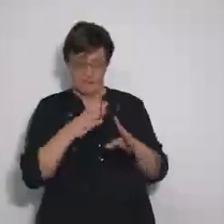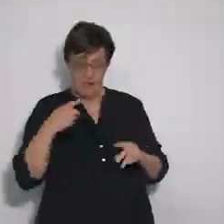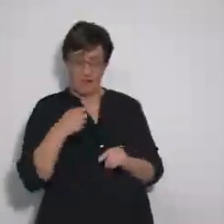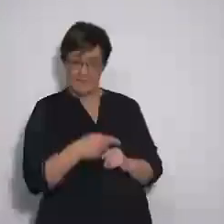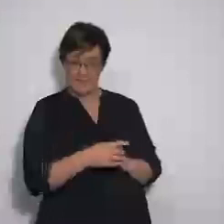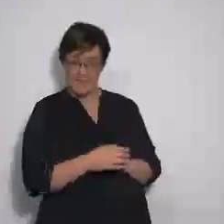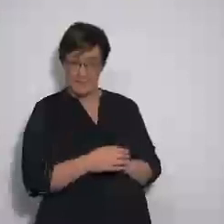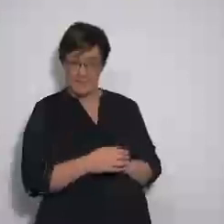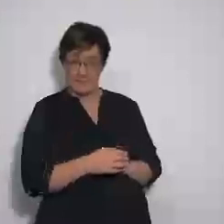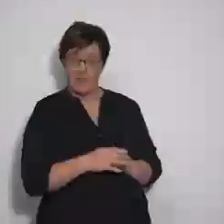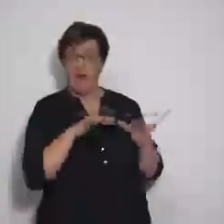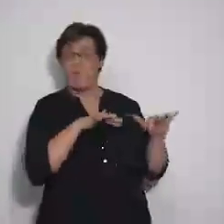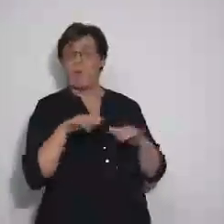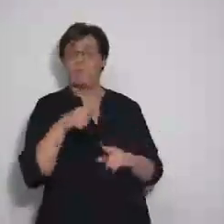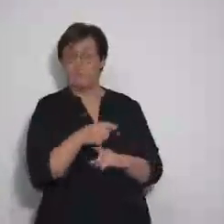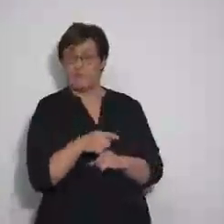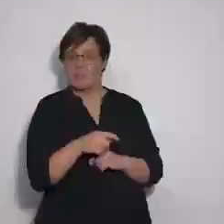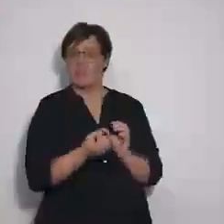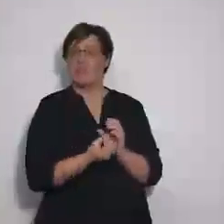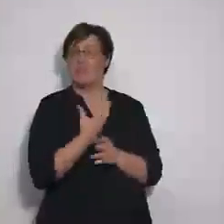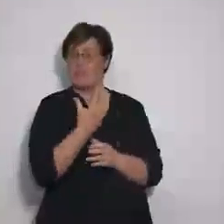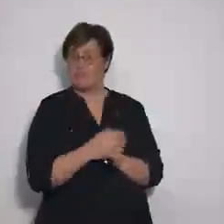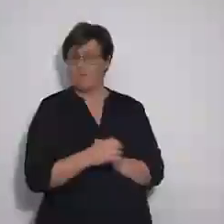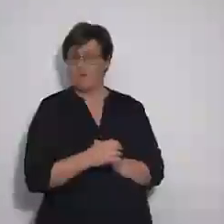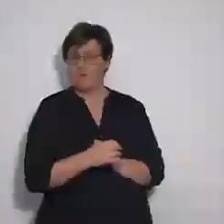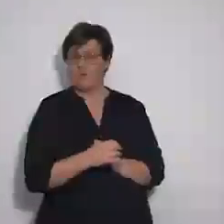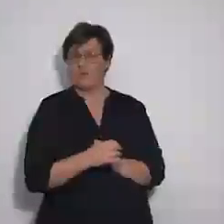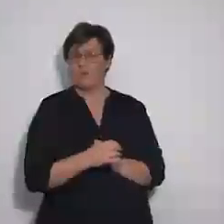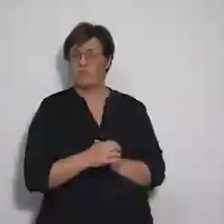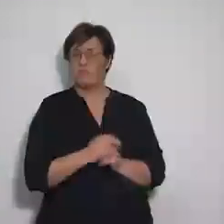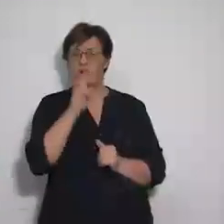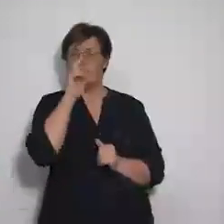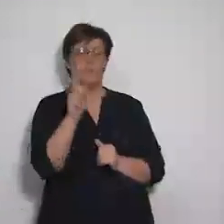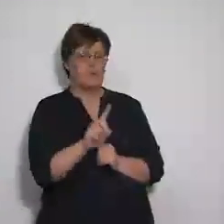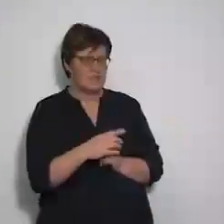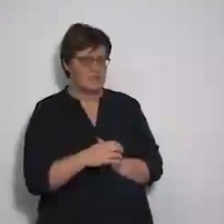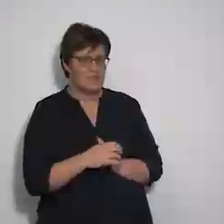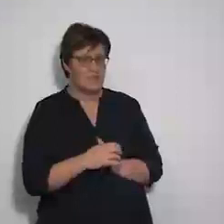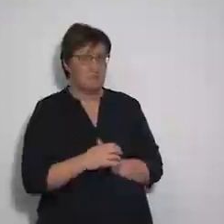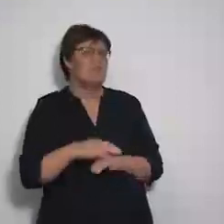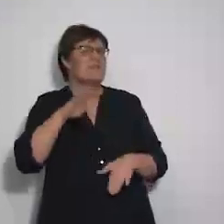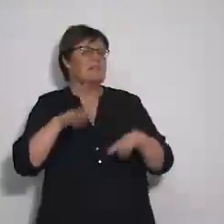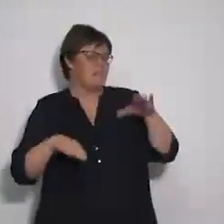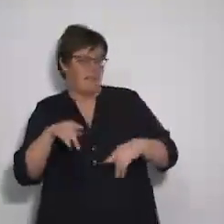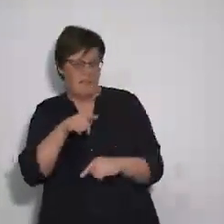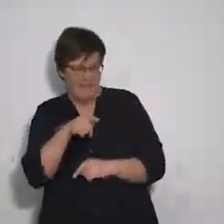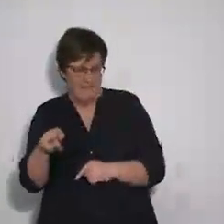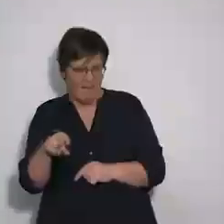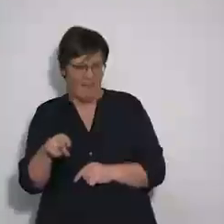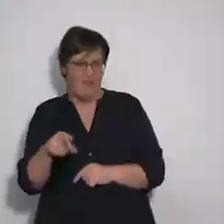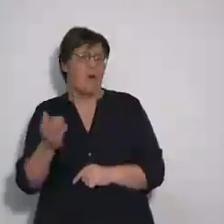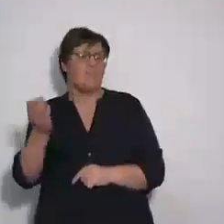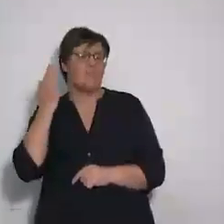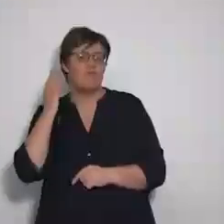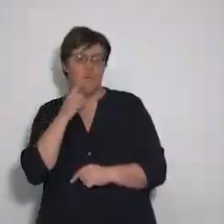the beginning of this population's growth, we're going to see something very similar to